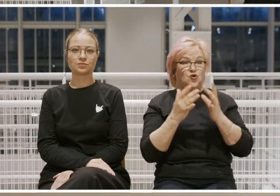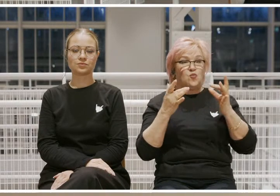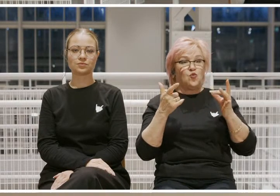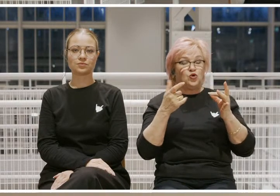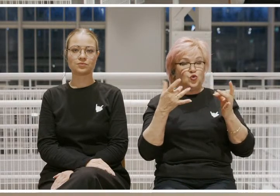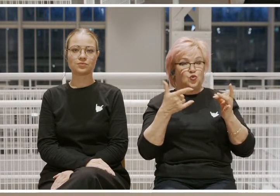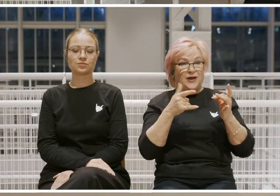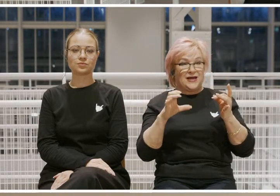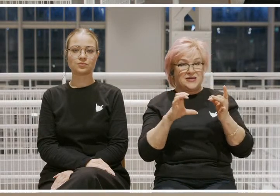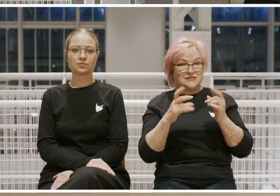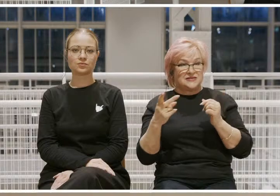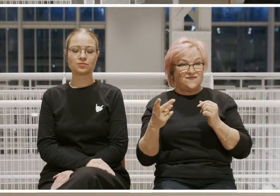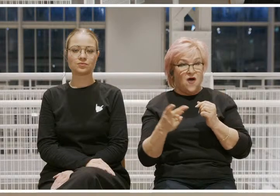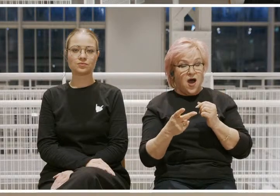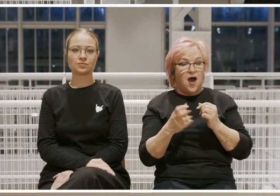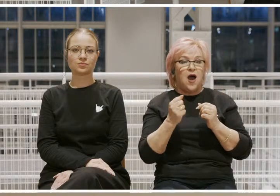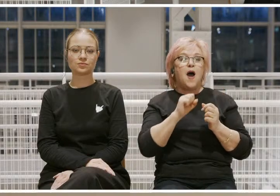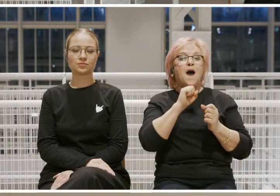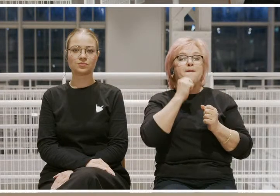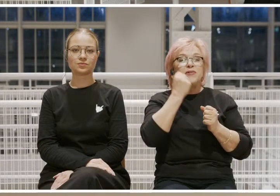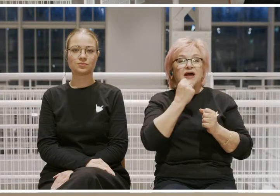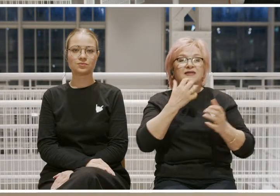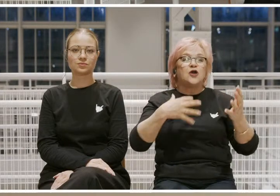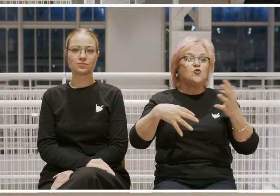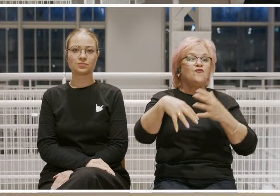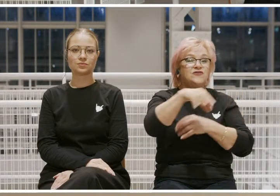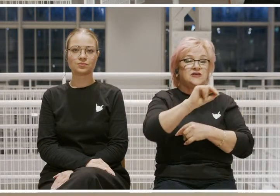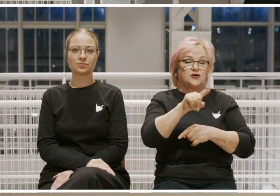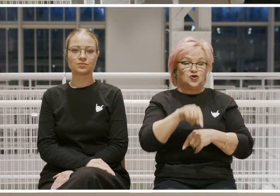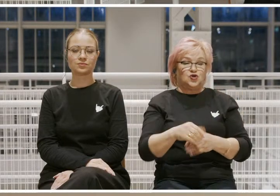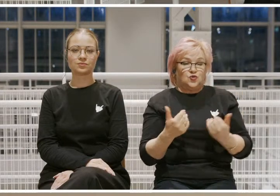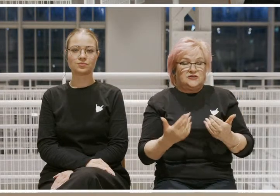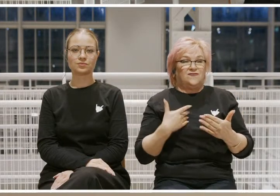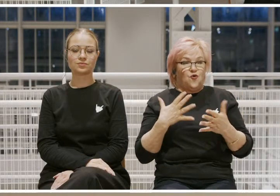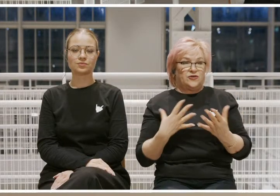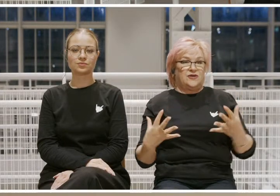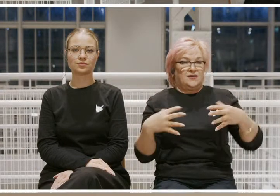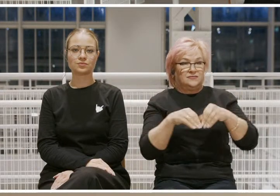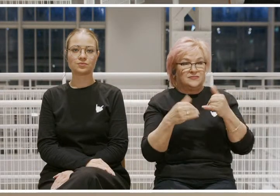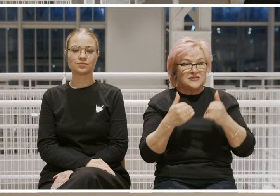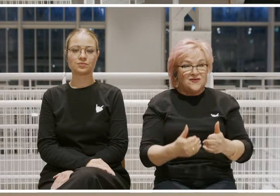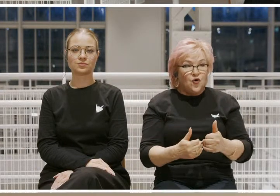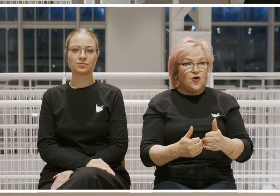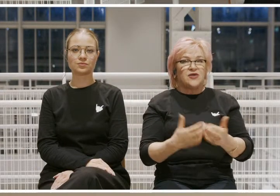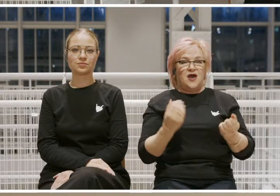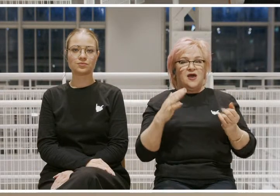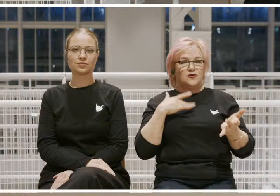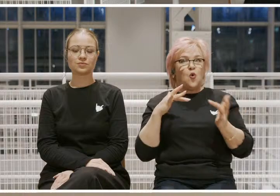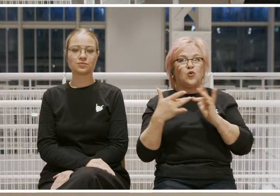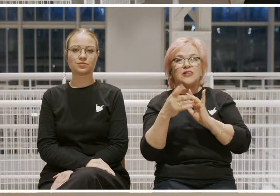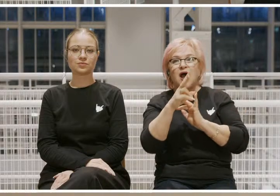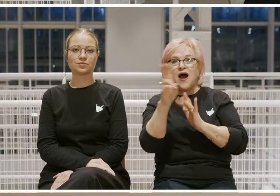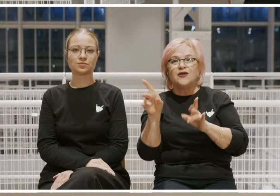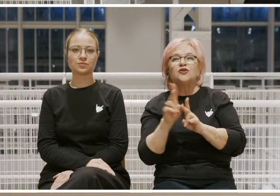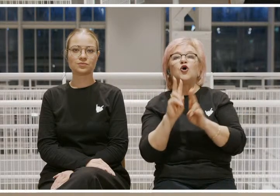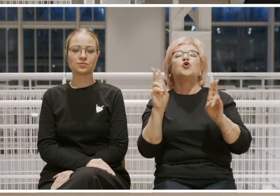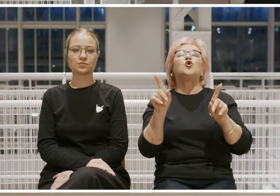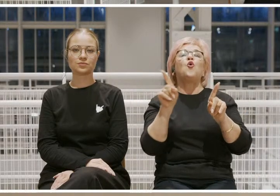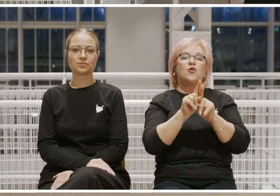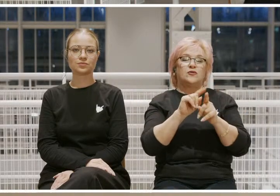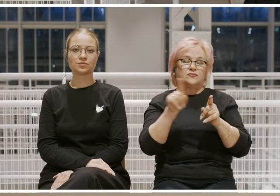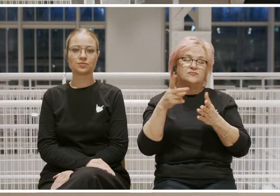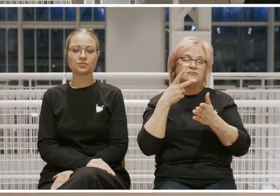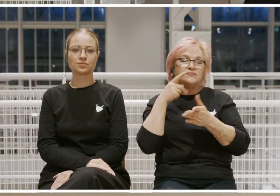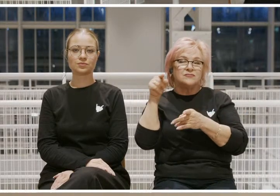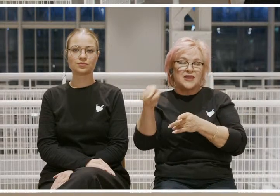I thank you all for coming here and for getting online and watching this on YouTube. This is a